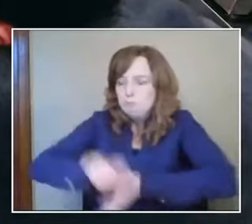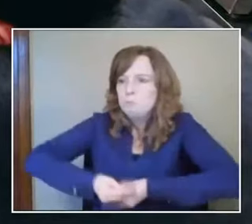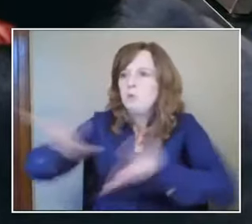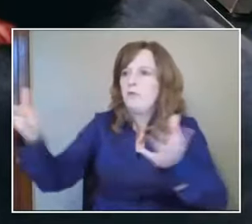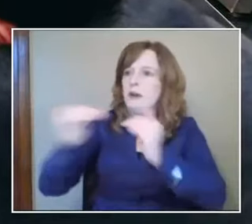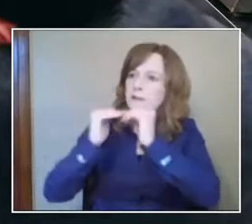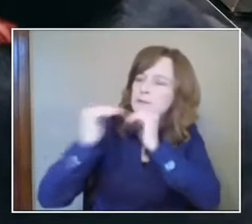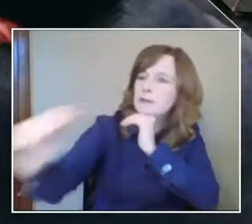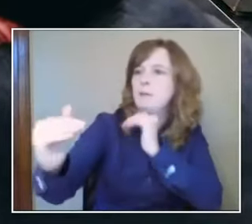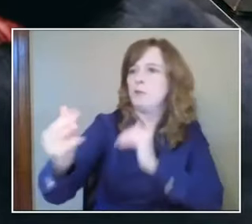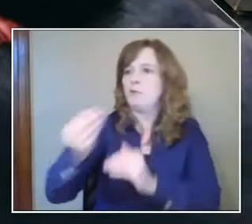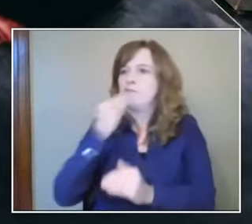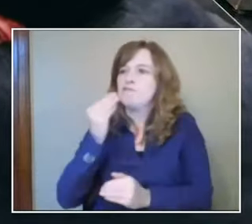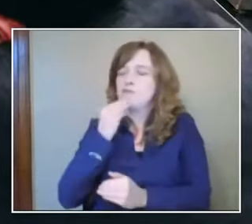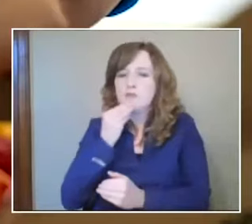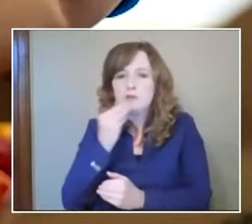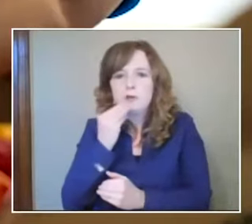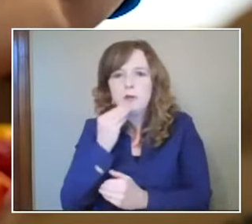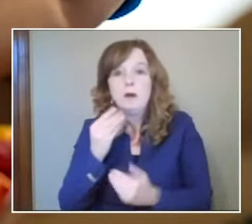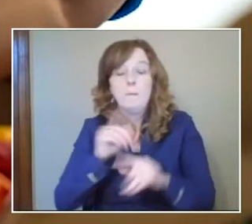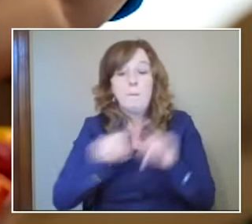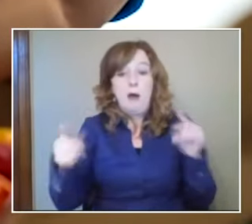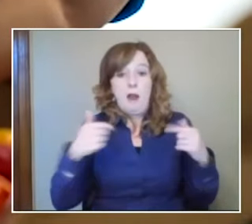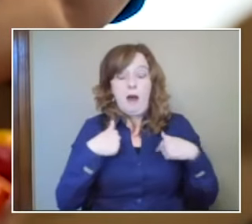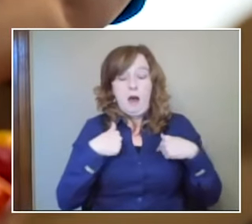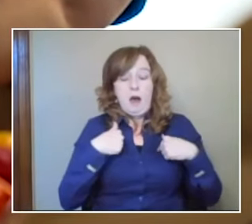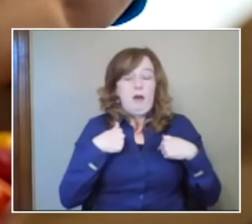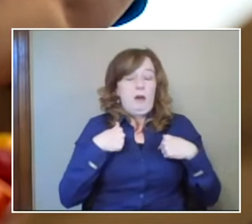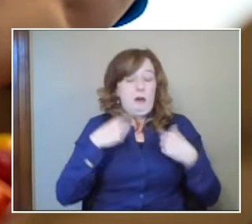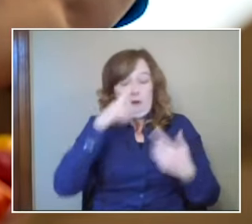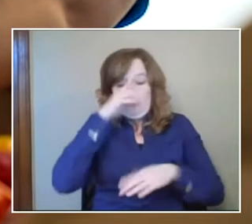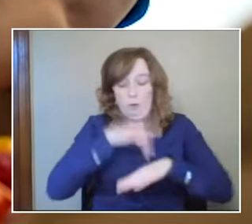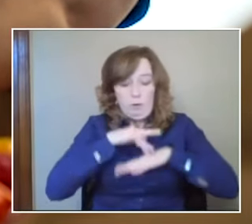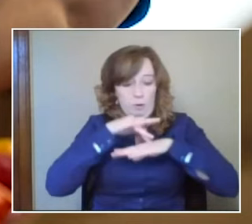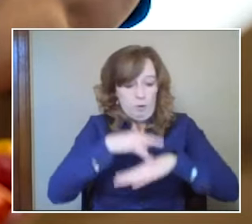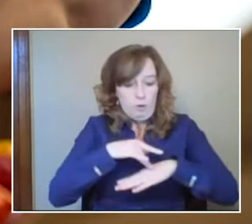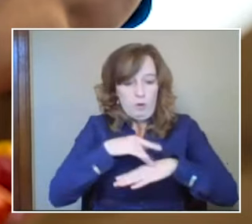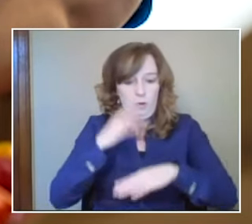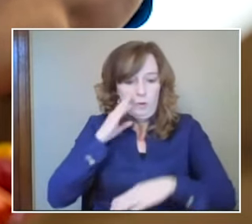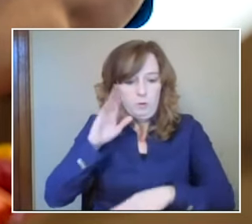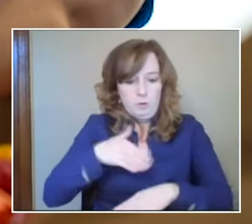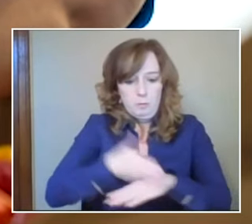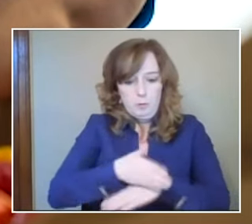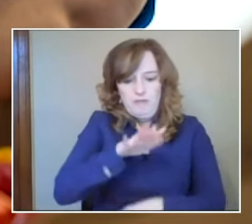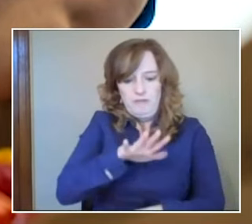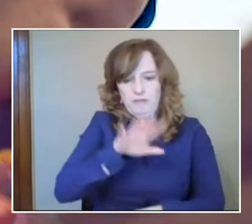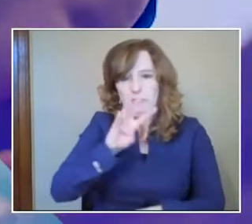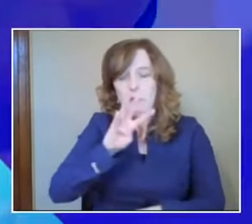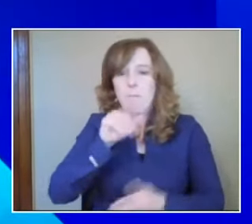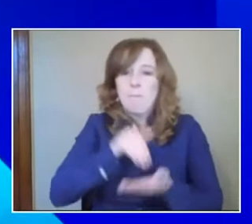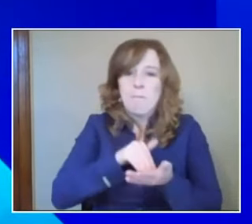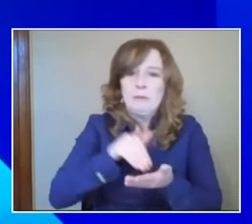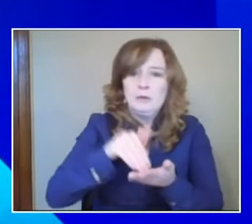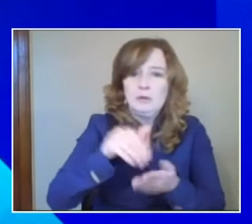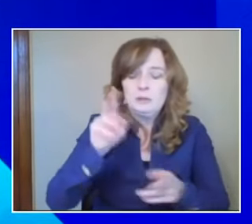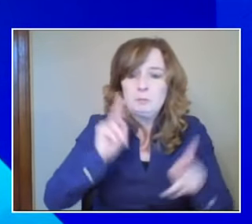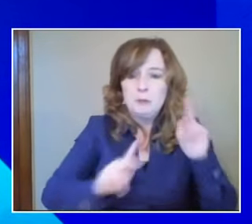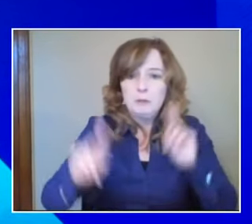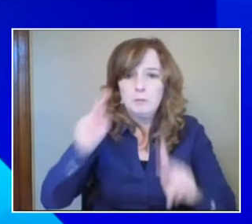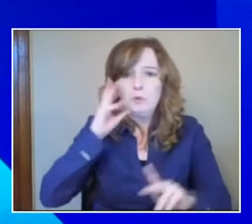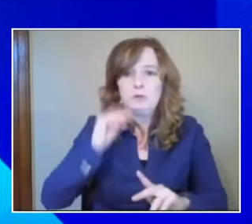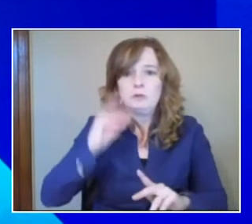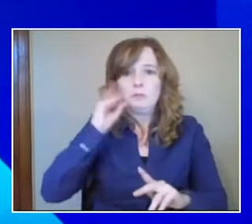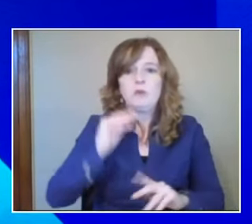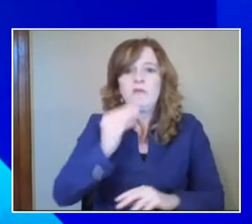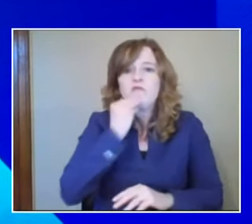at night is knowing that more than 54 million people will experience food insecurity this year. In